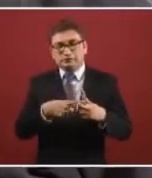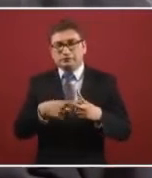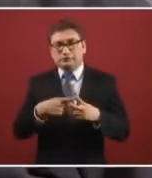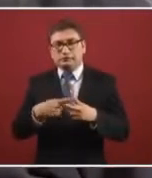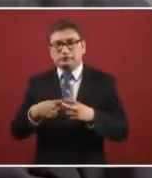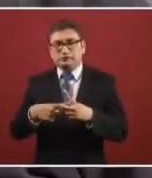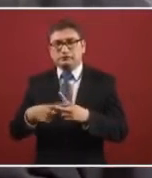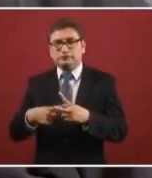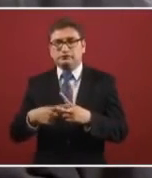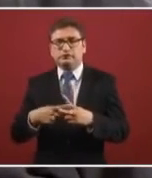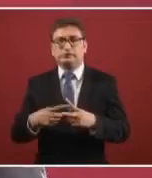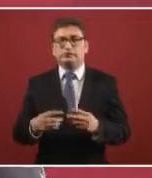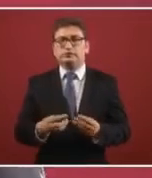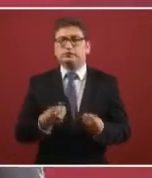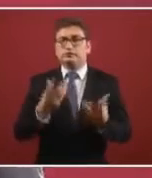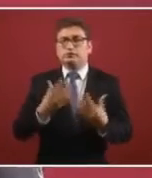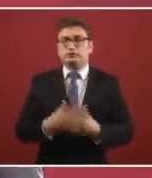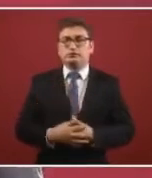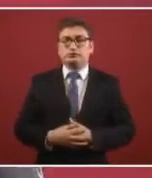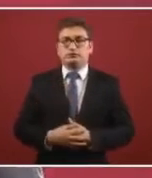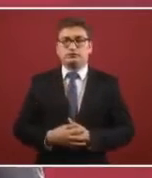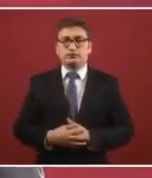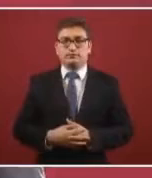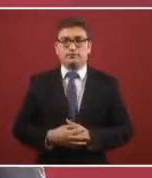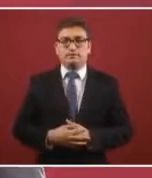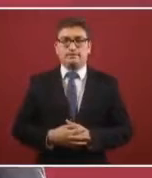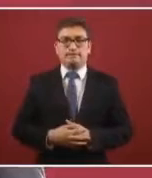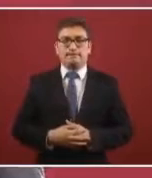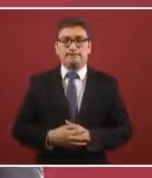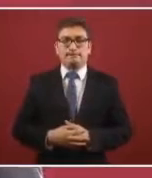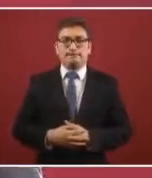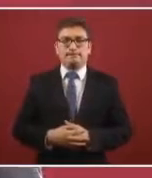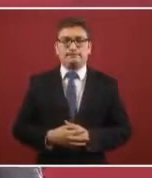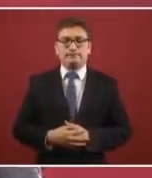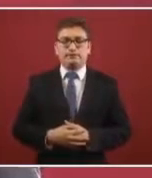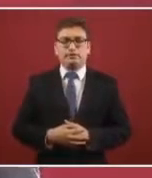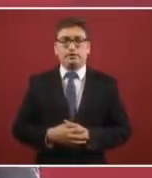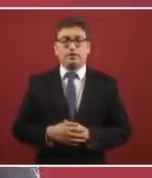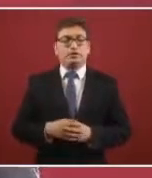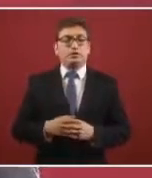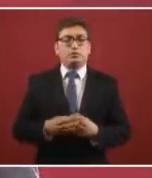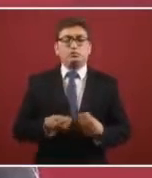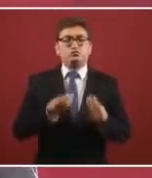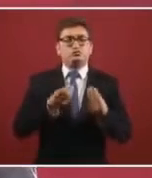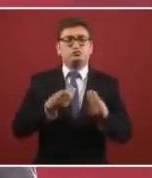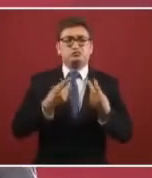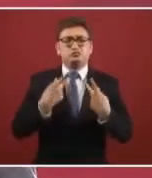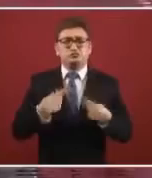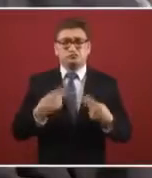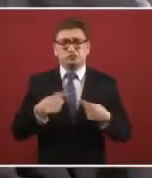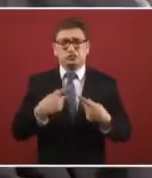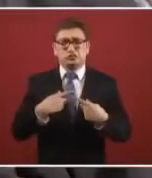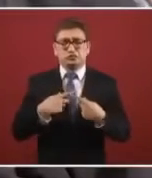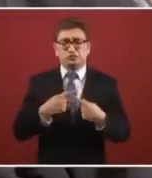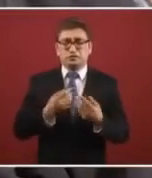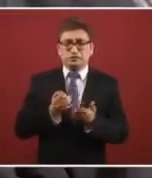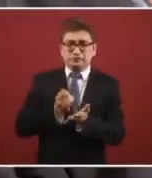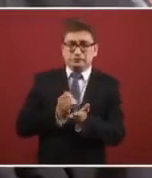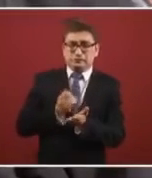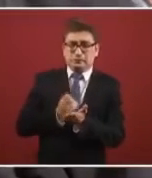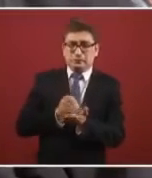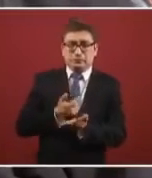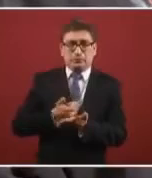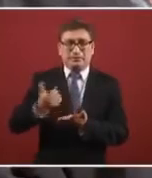that they evade, or